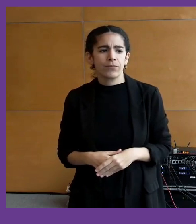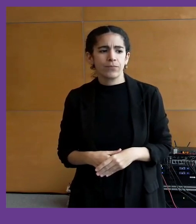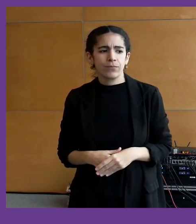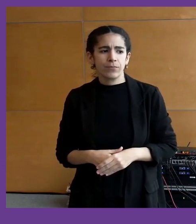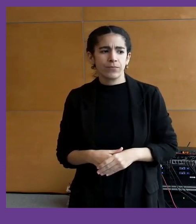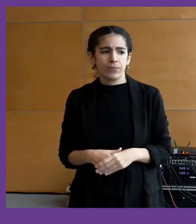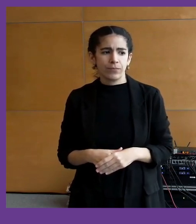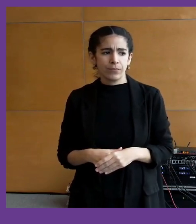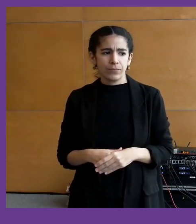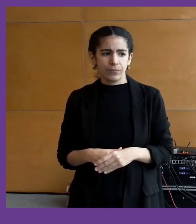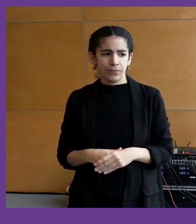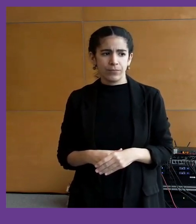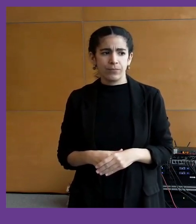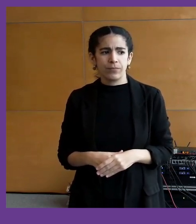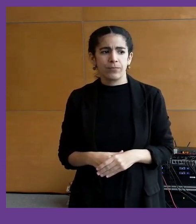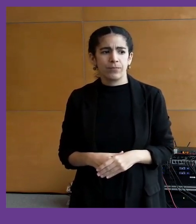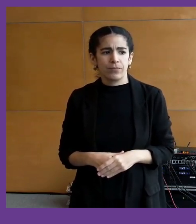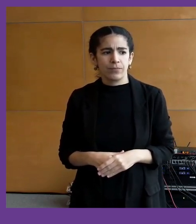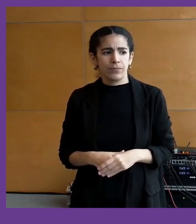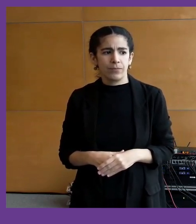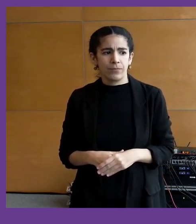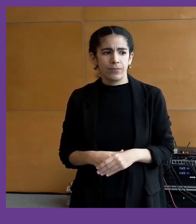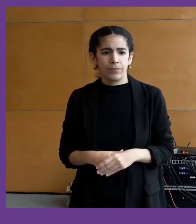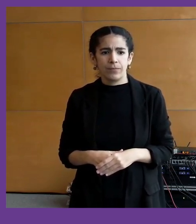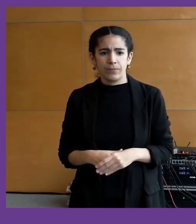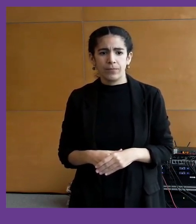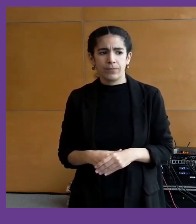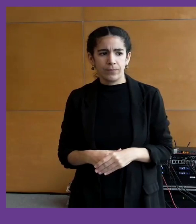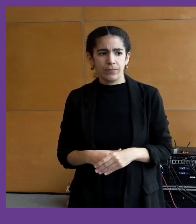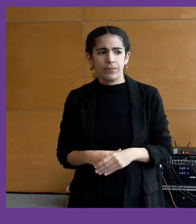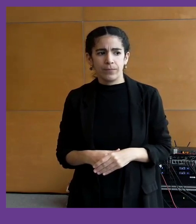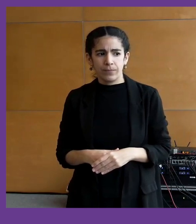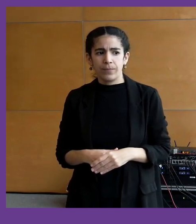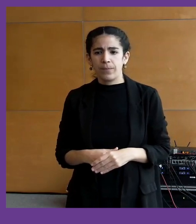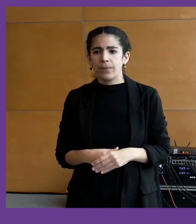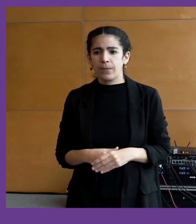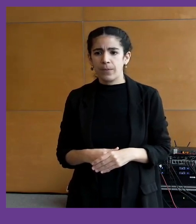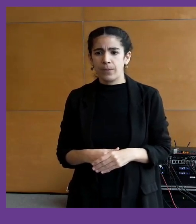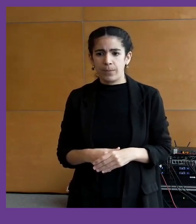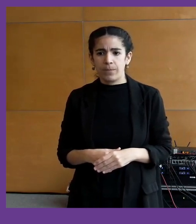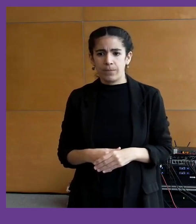of 1.3 billion people with disabilities globally?